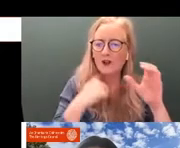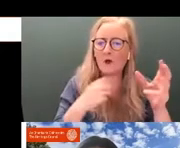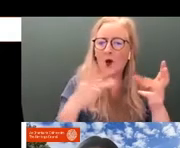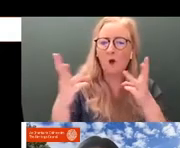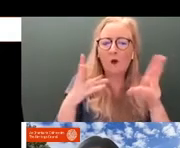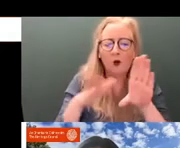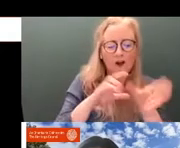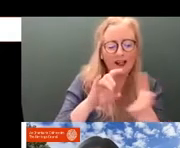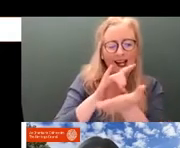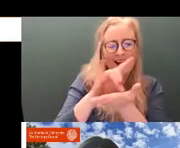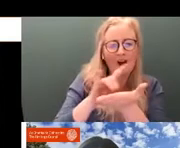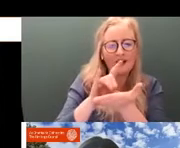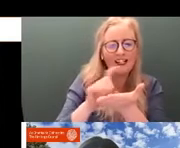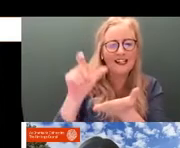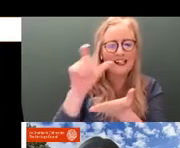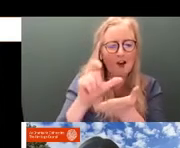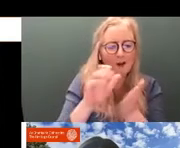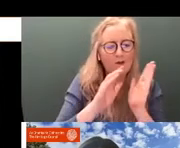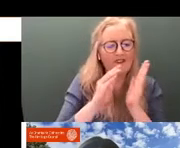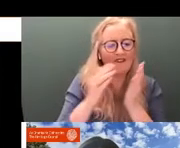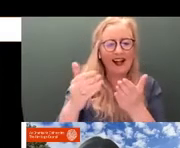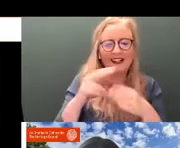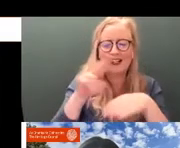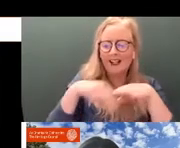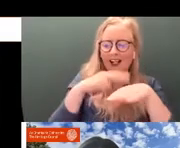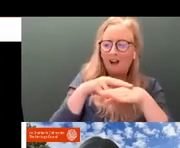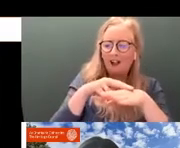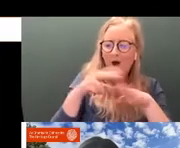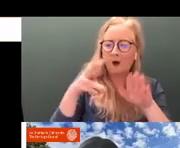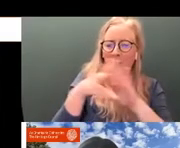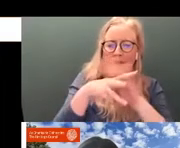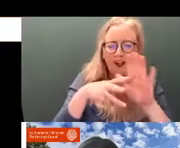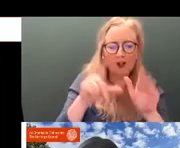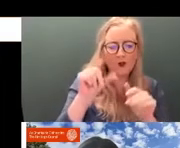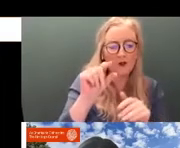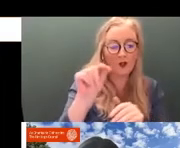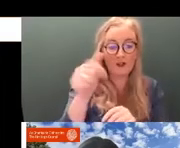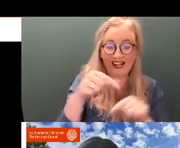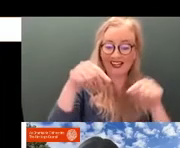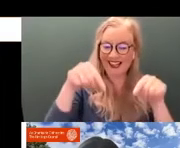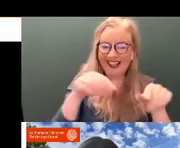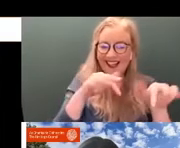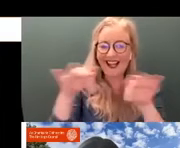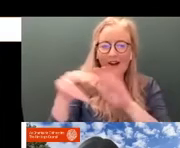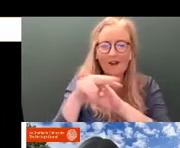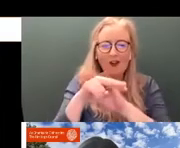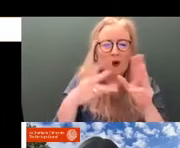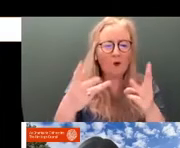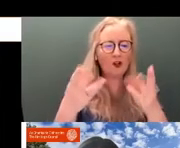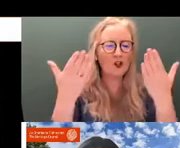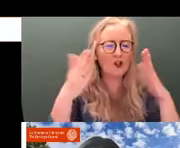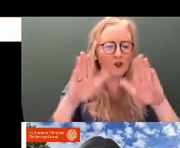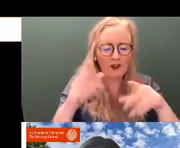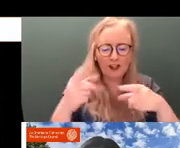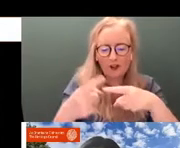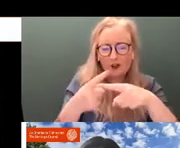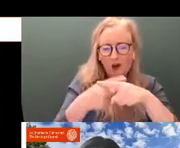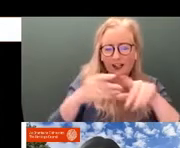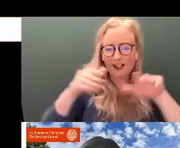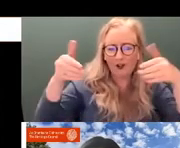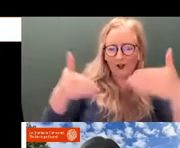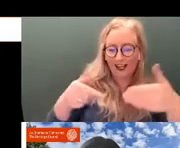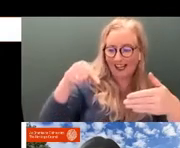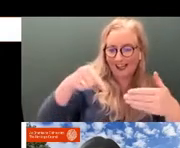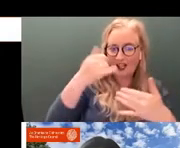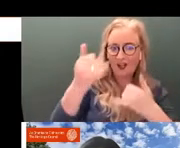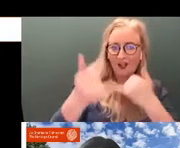Council to deliver National Heritage Week 2021. This afternoon, I want to give you a short introduction to this year's National